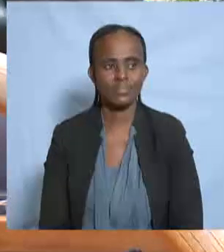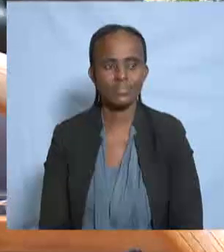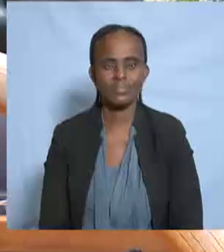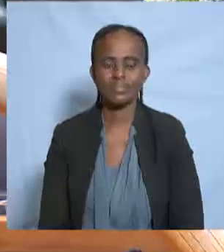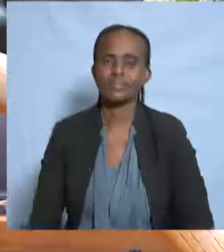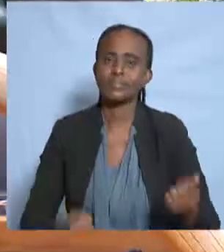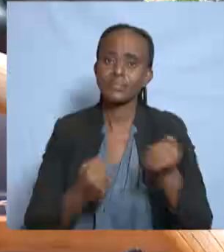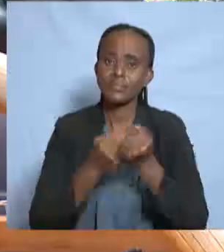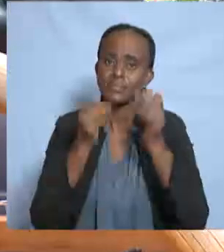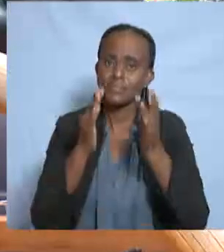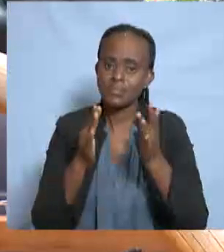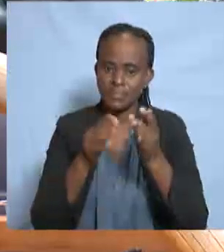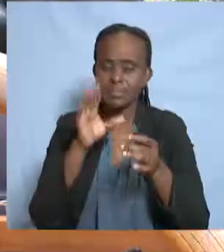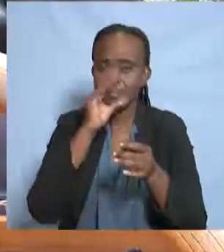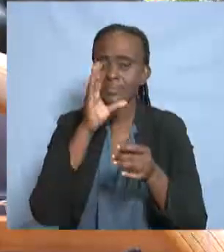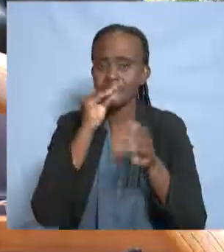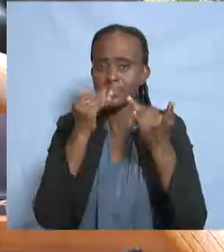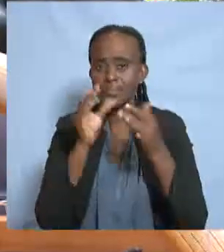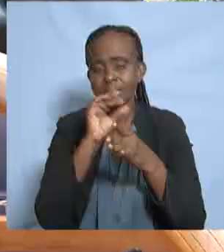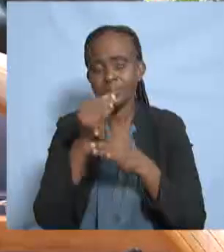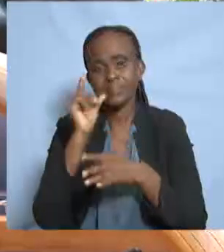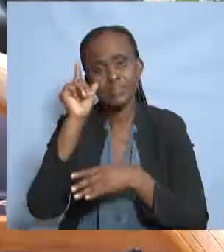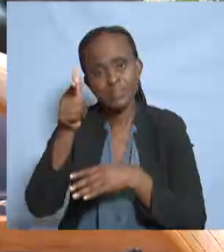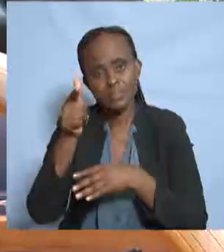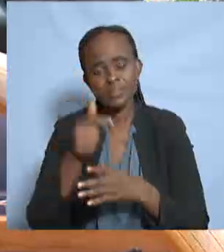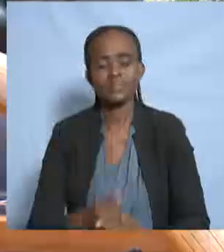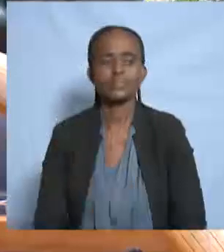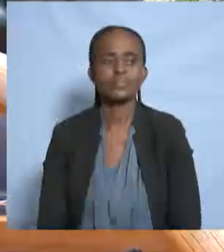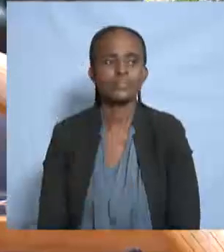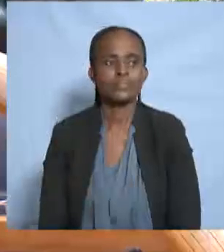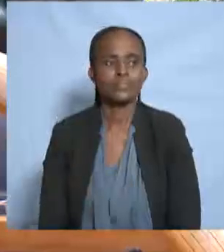Does the seconder wish to speak now or later?